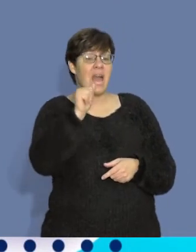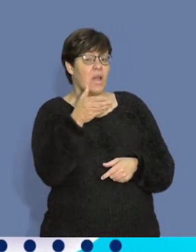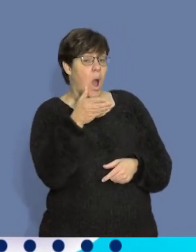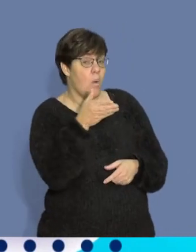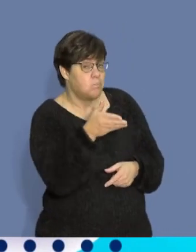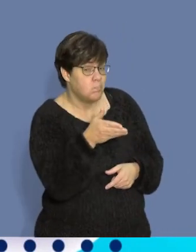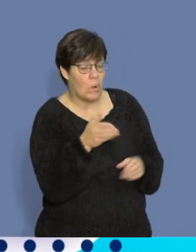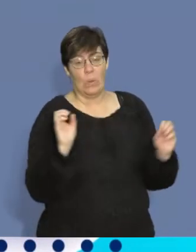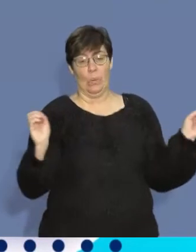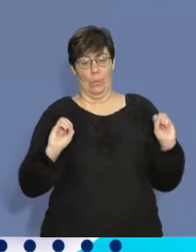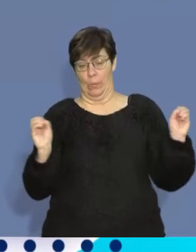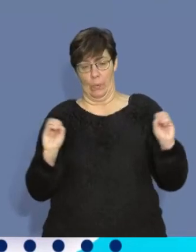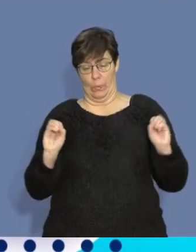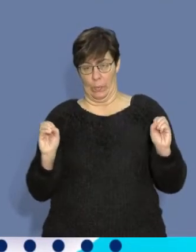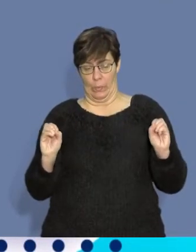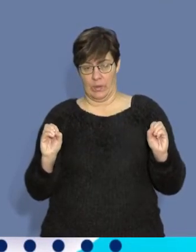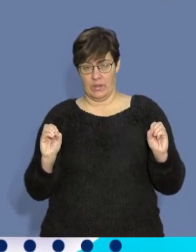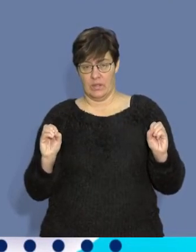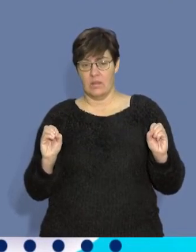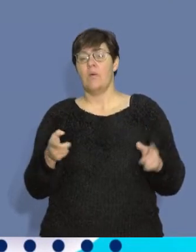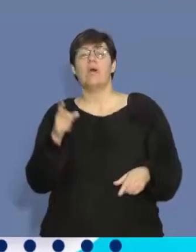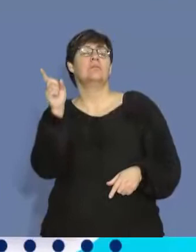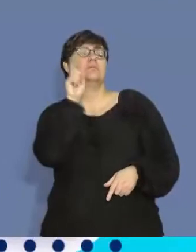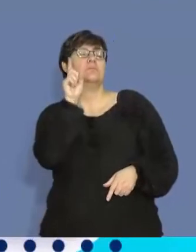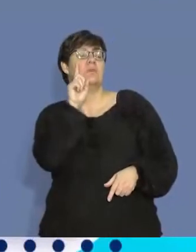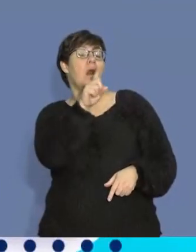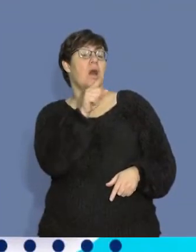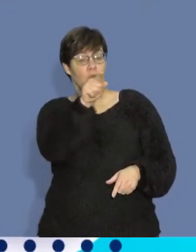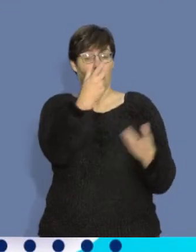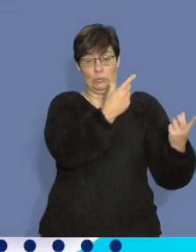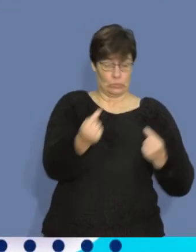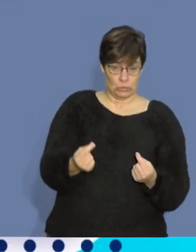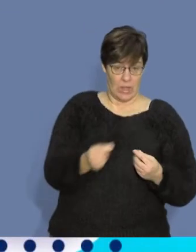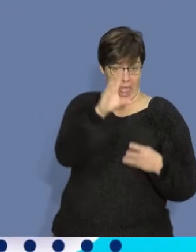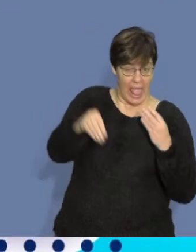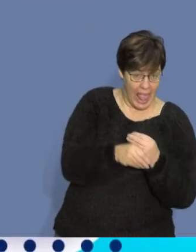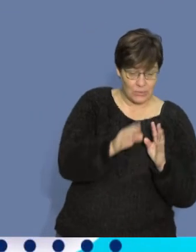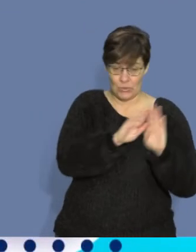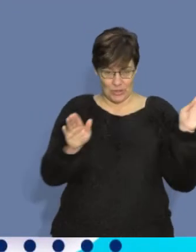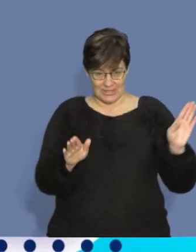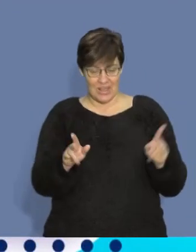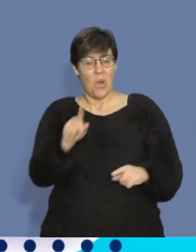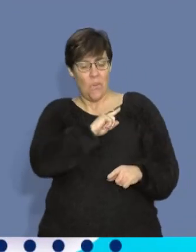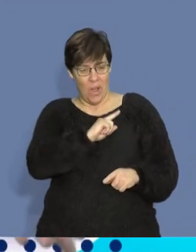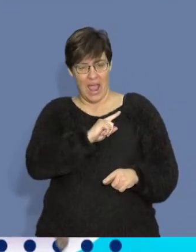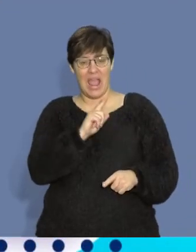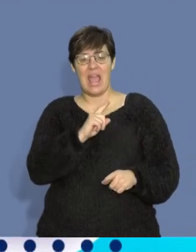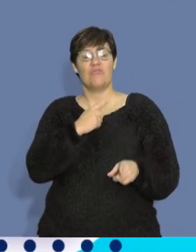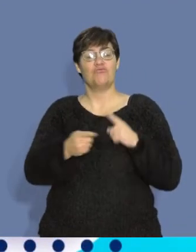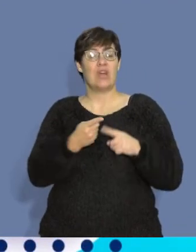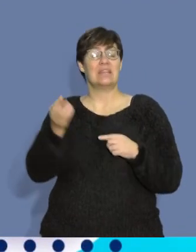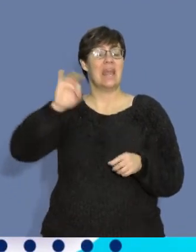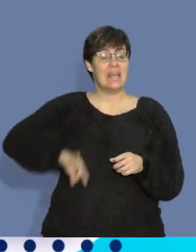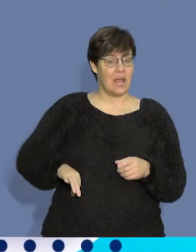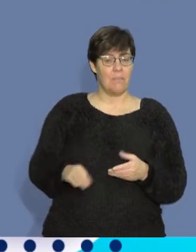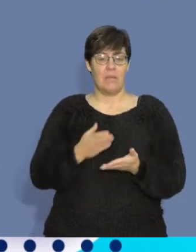to VAT. So clearly given to you to test your knowledge to see, are you included as input or